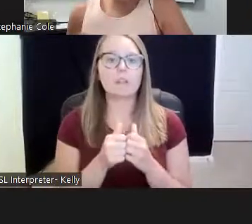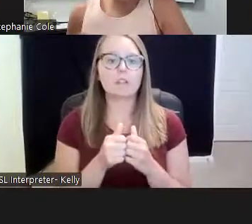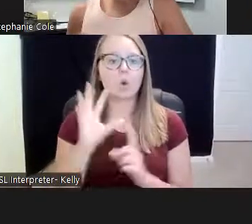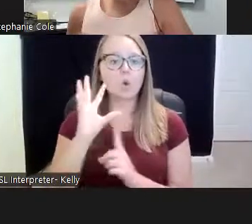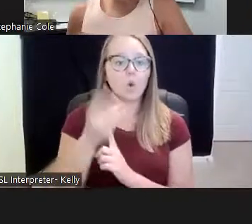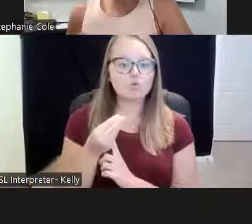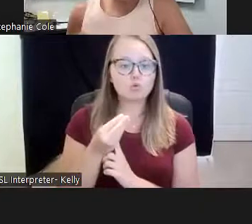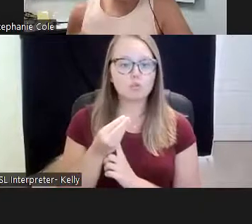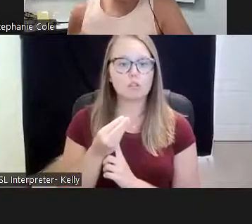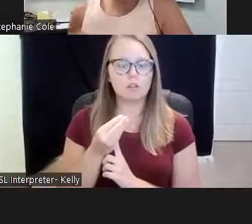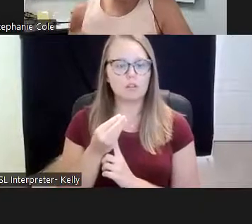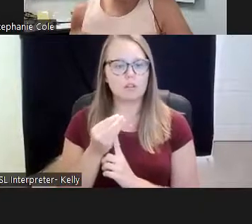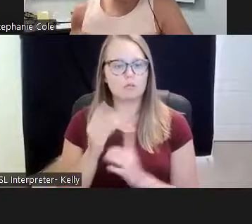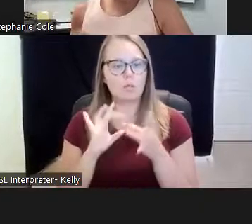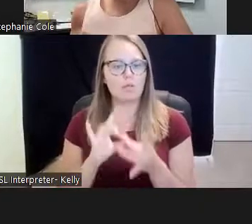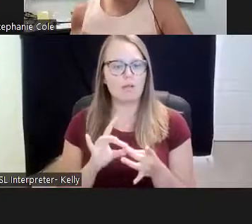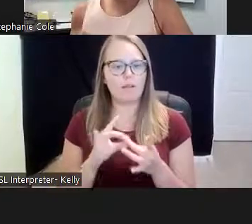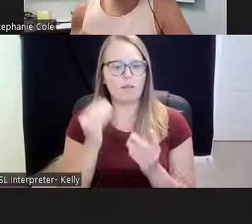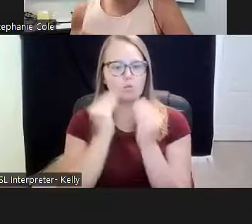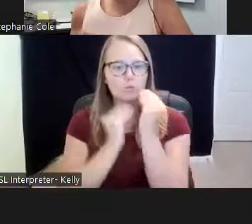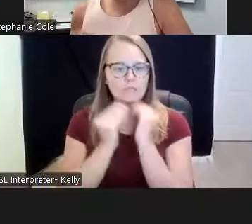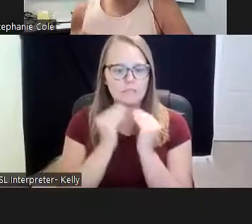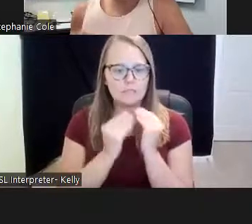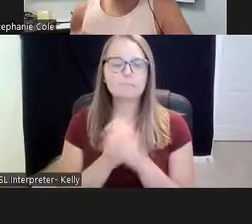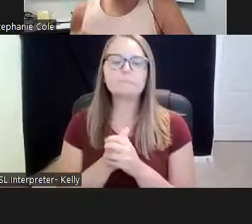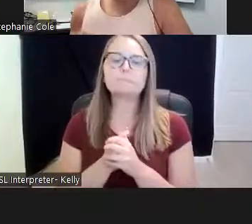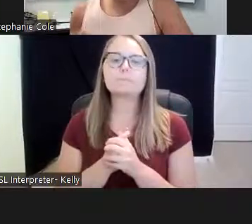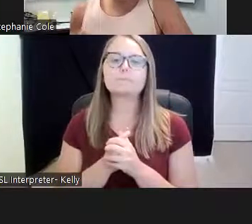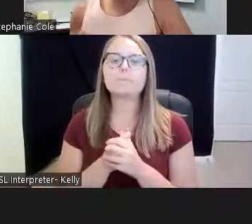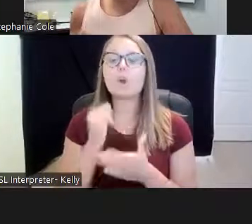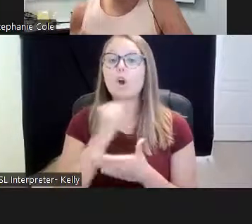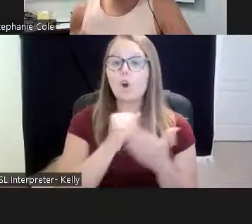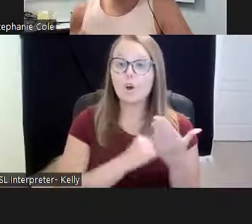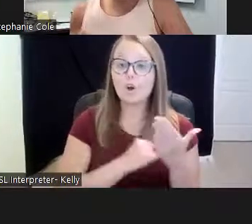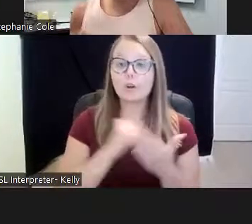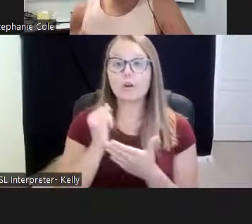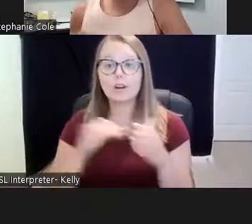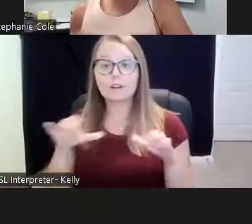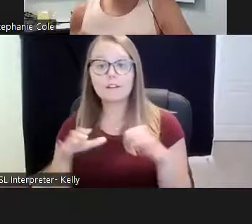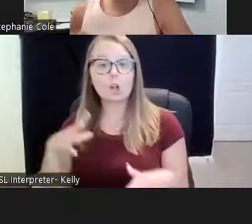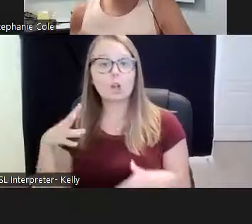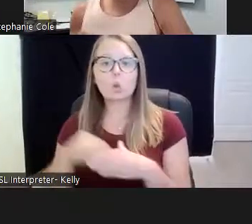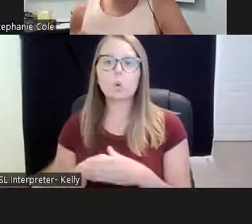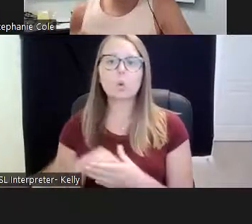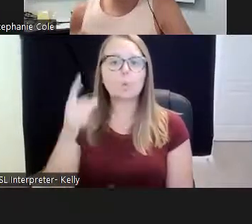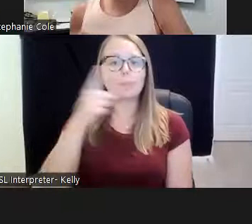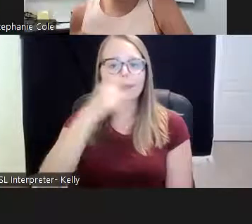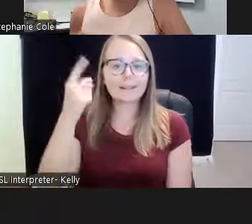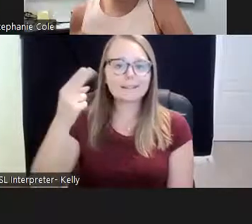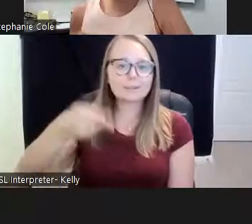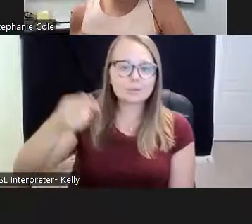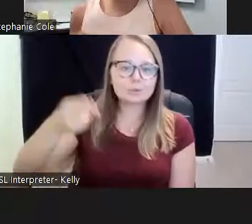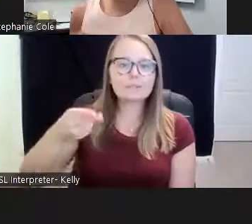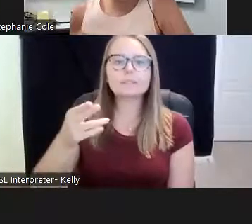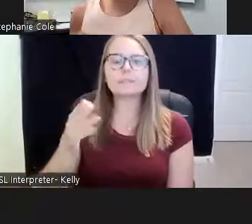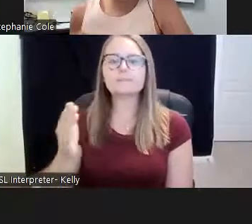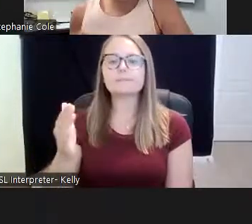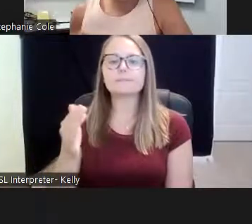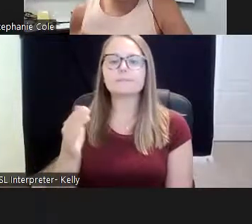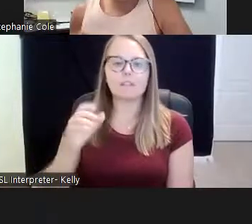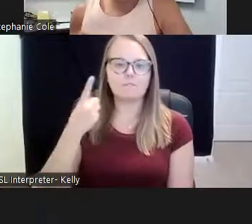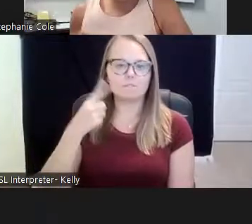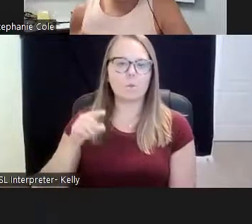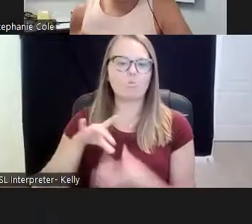culturally relevant cuisine. Art and the art activities include themes of Black history of San